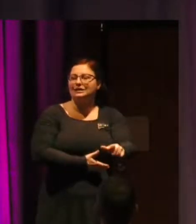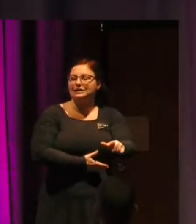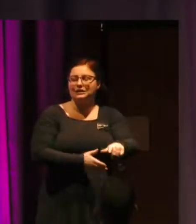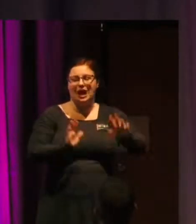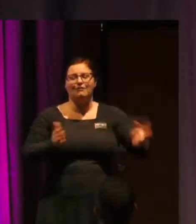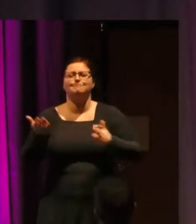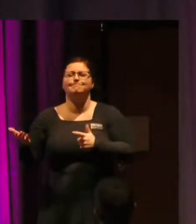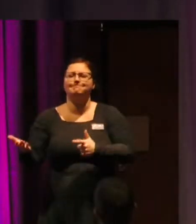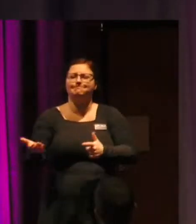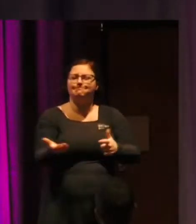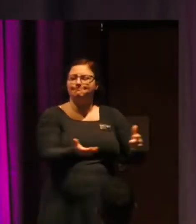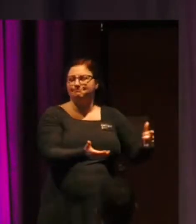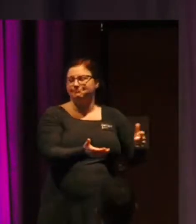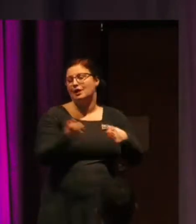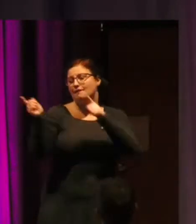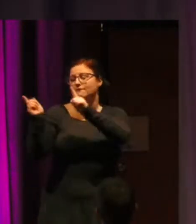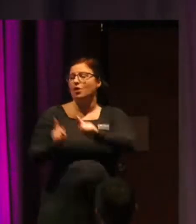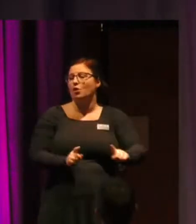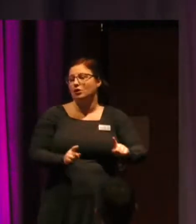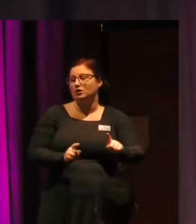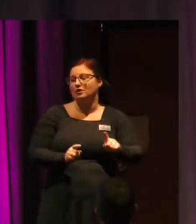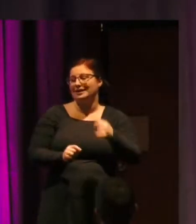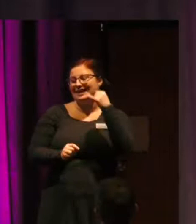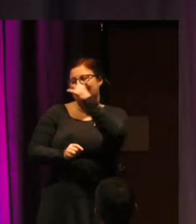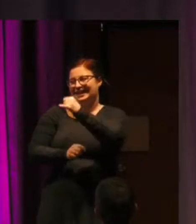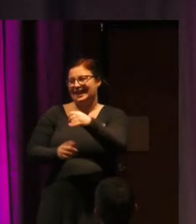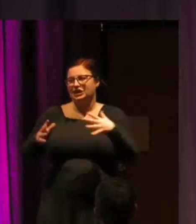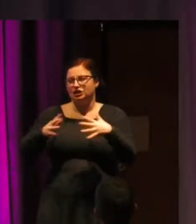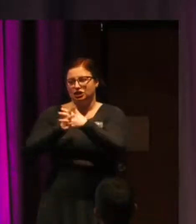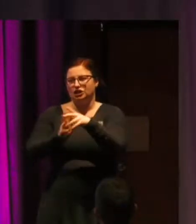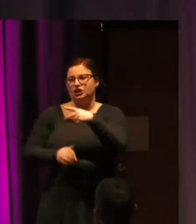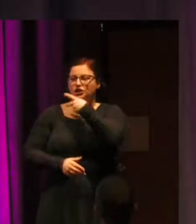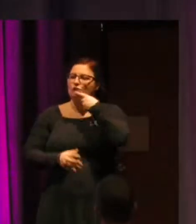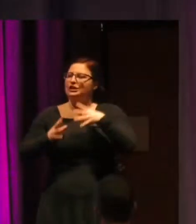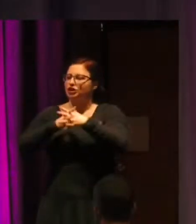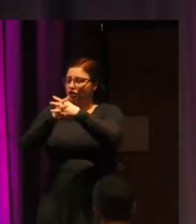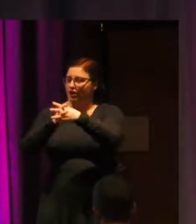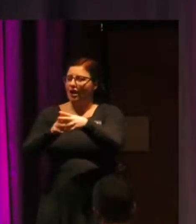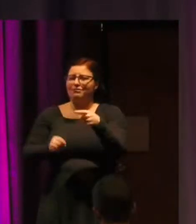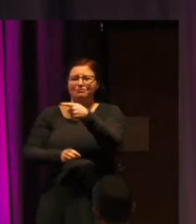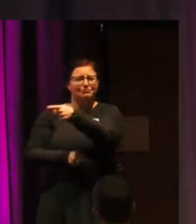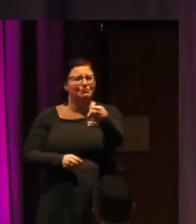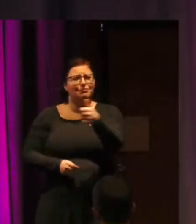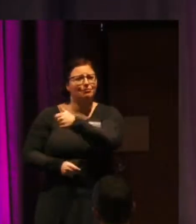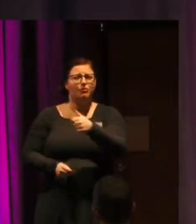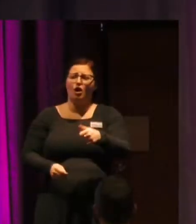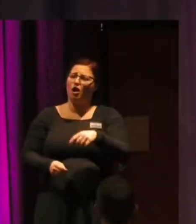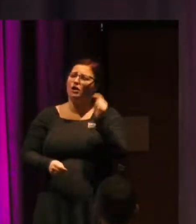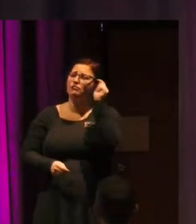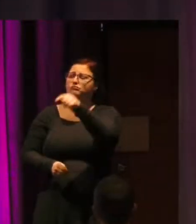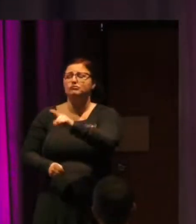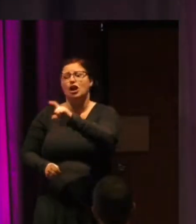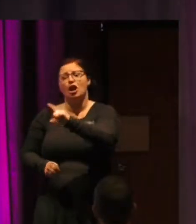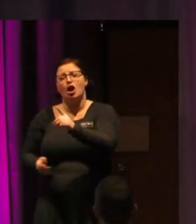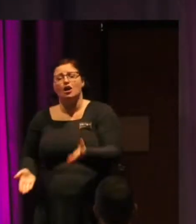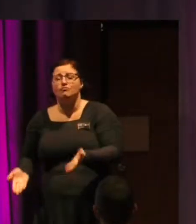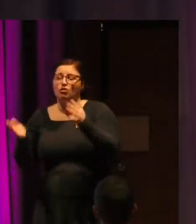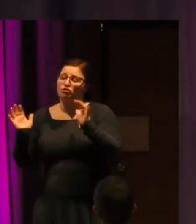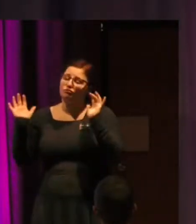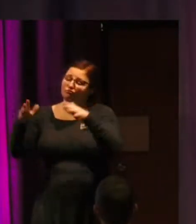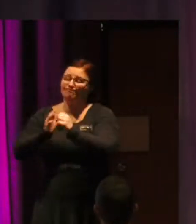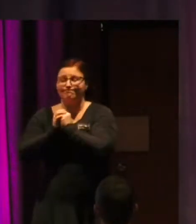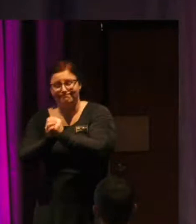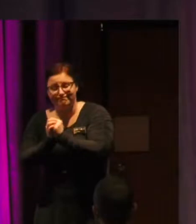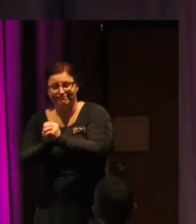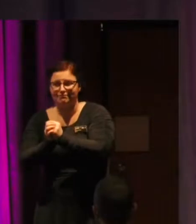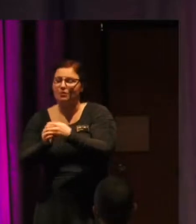shot people at a synagogue. People just worshiping their faith on a Saturday morning who were murdered, doing one of the